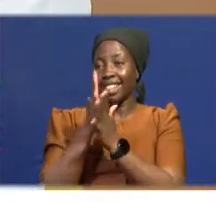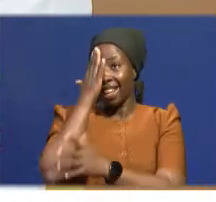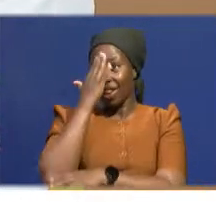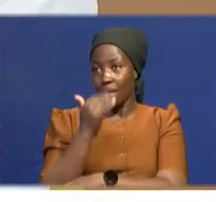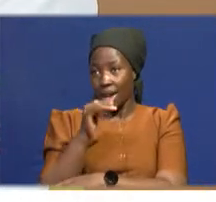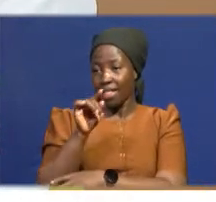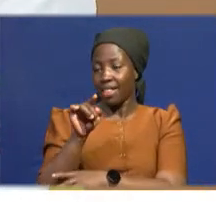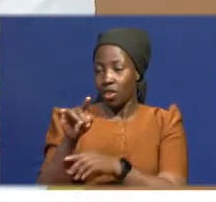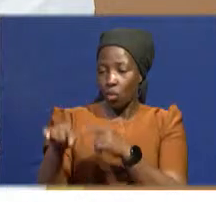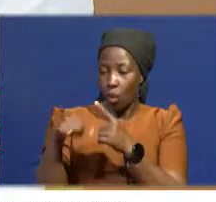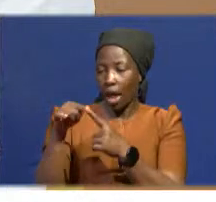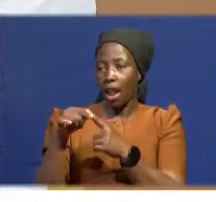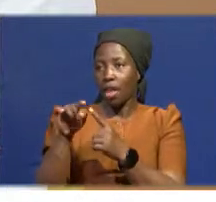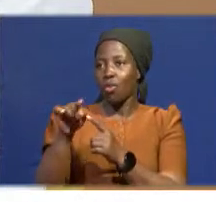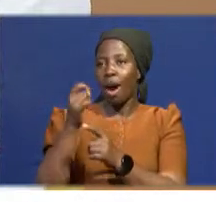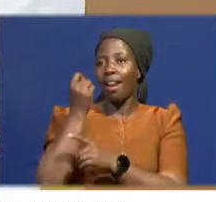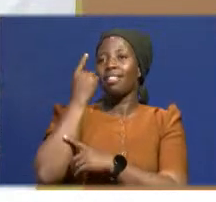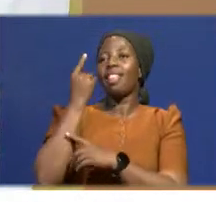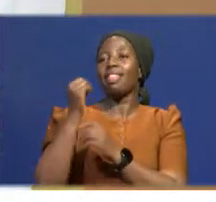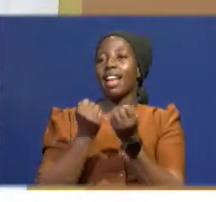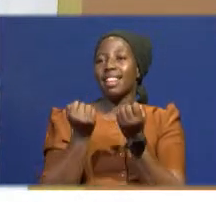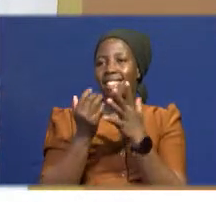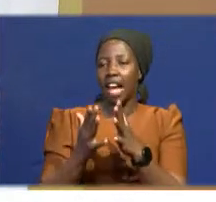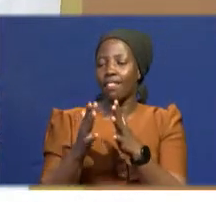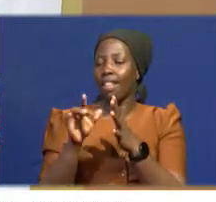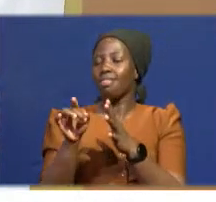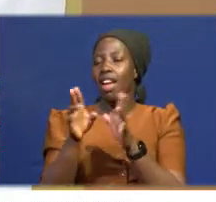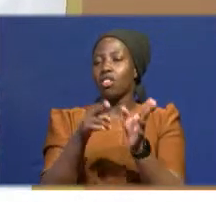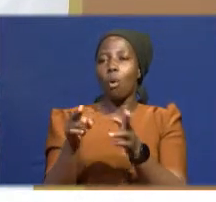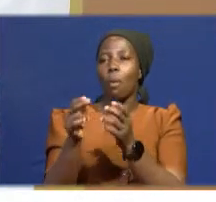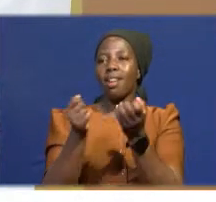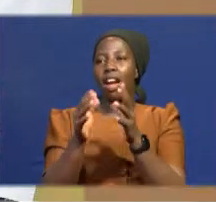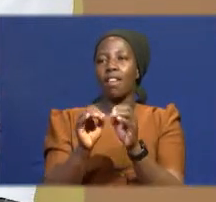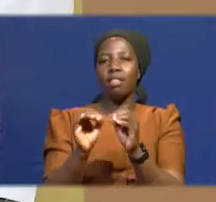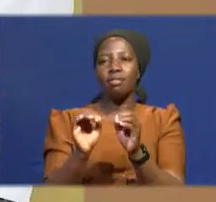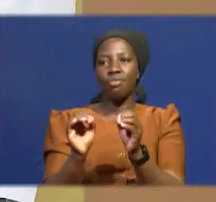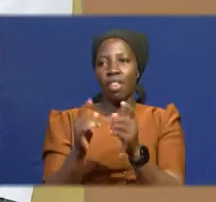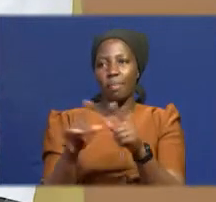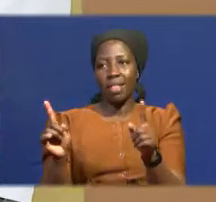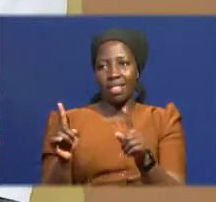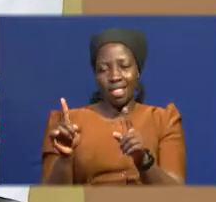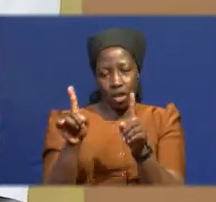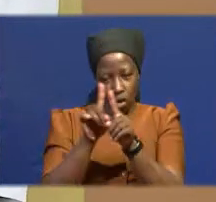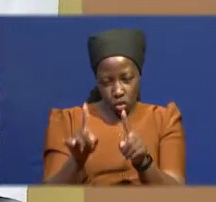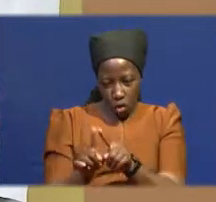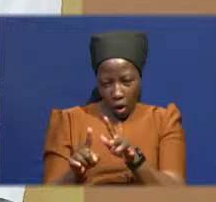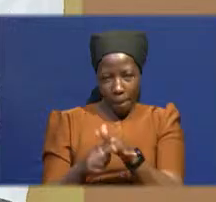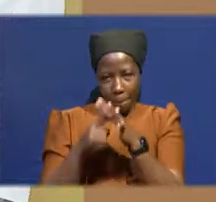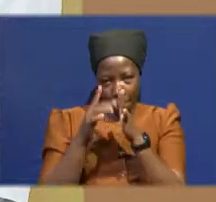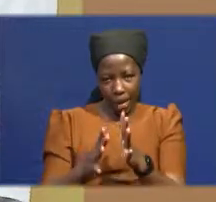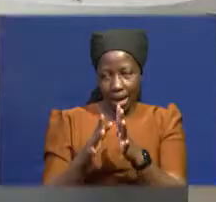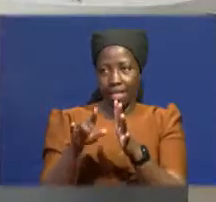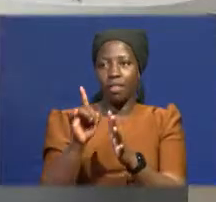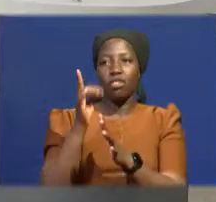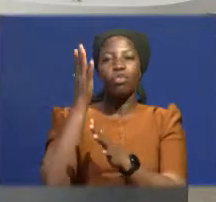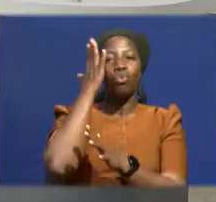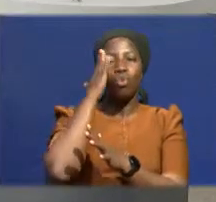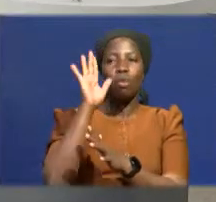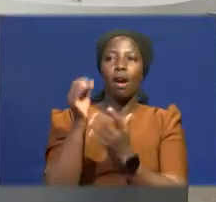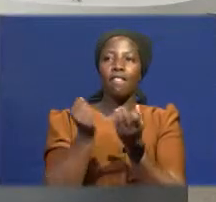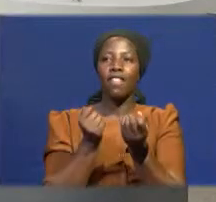when actually you understand the drivers, they're not just drivers, they're mechanics. Correct. They know their vehicles. Oh, yes. Oh, if you